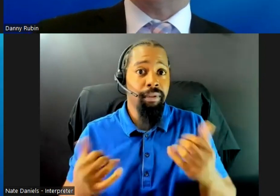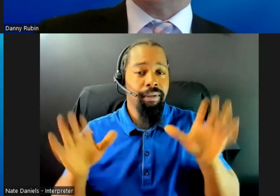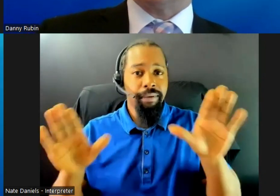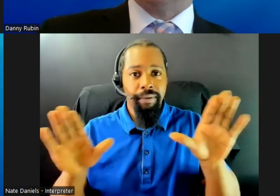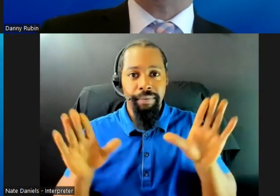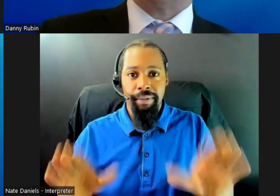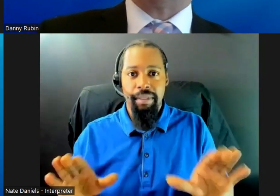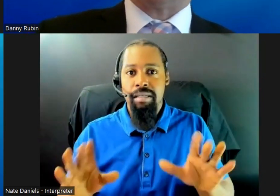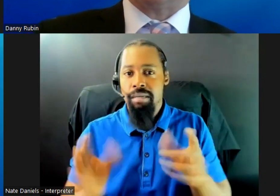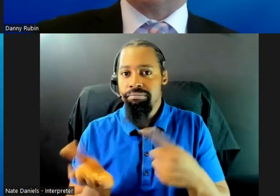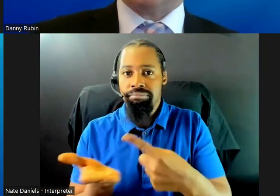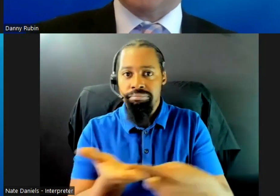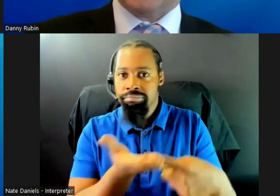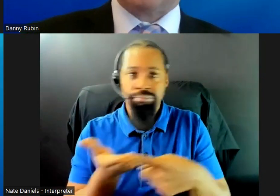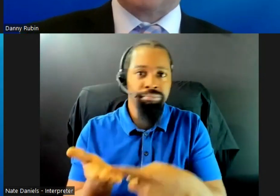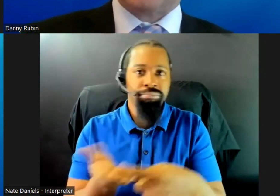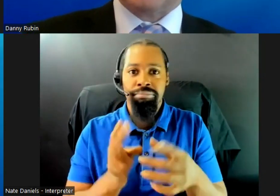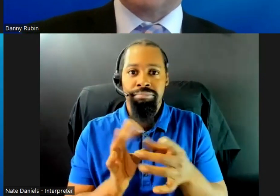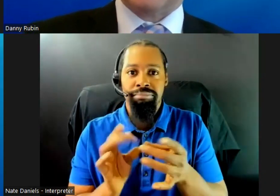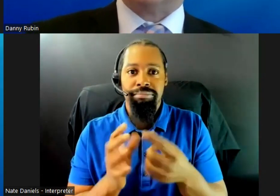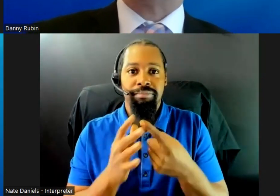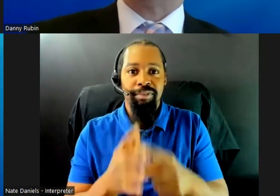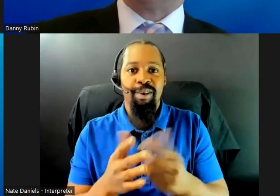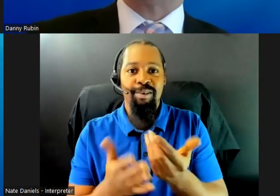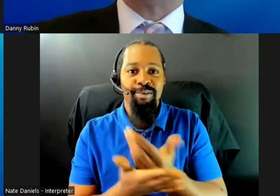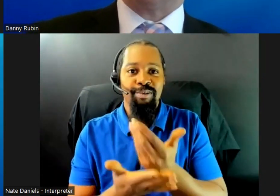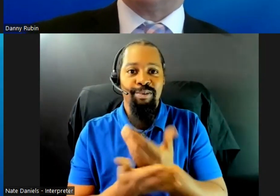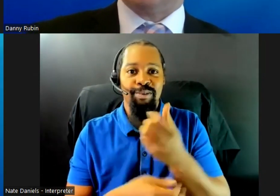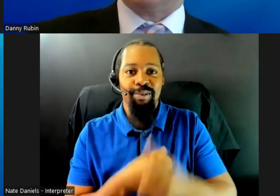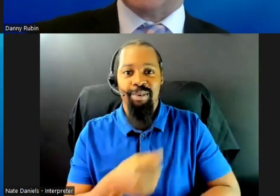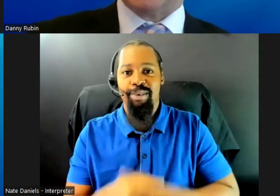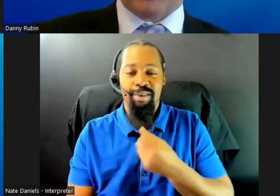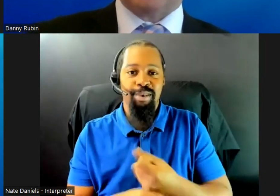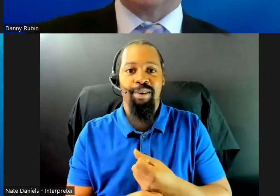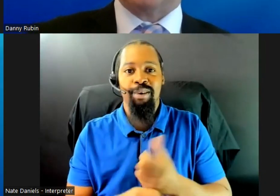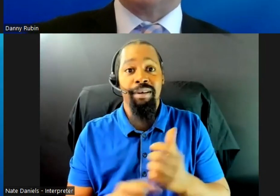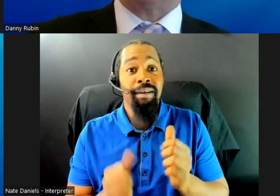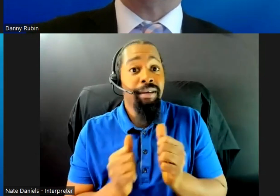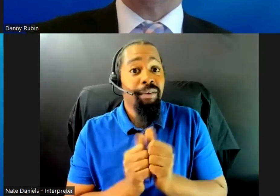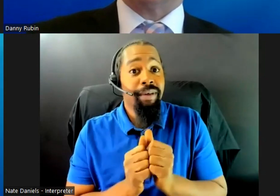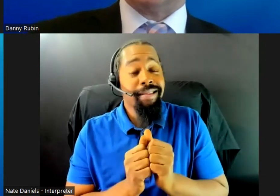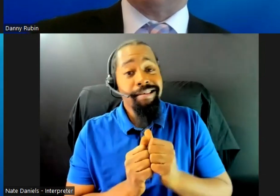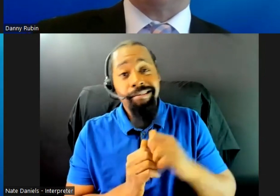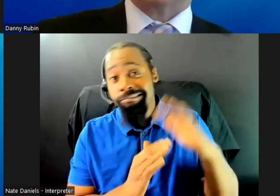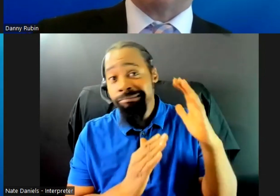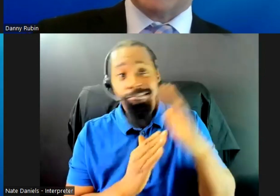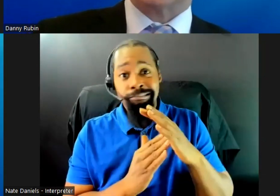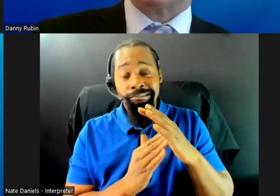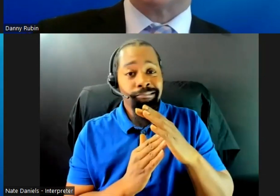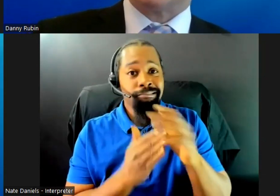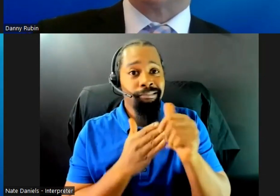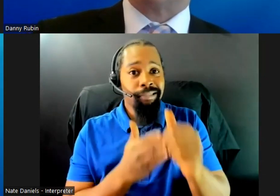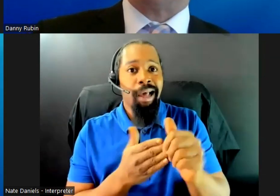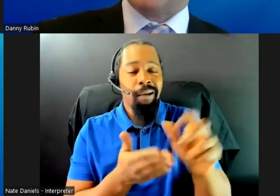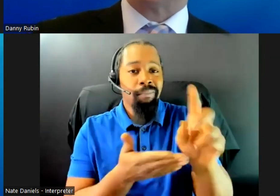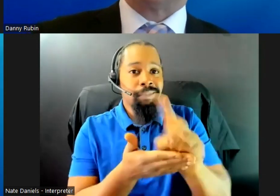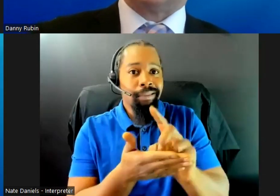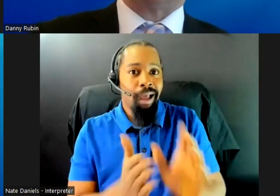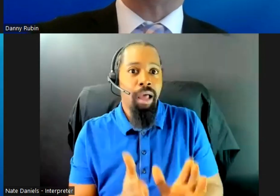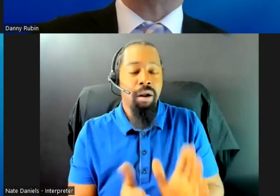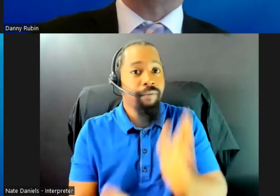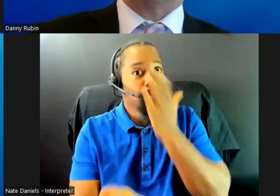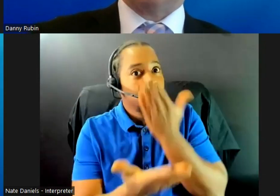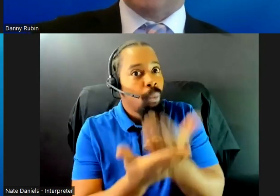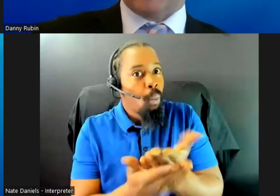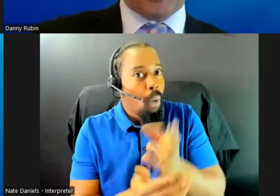our new year with the head designer of a well-known wedding dressmaker and